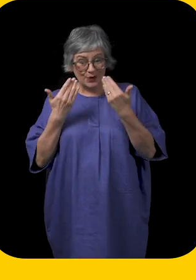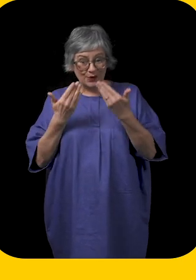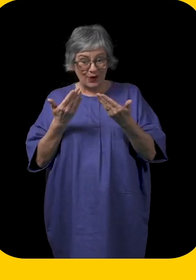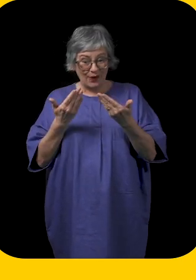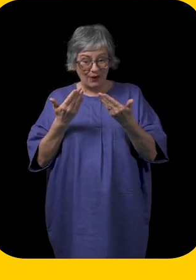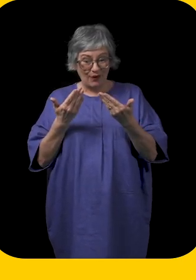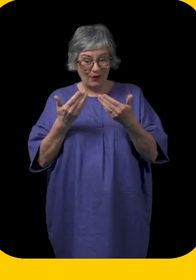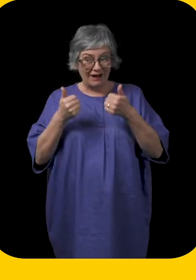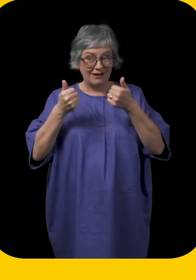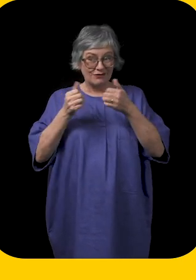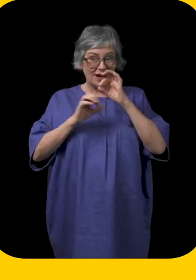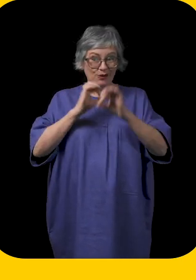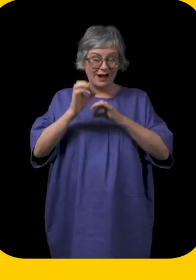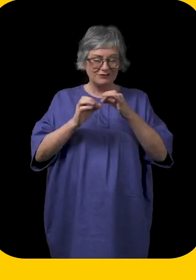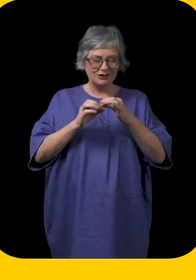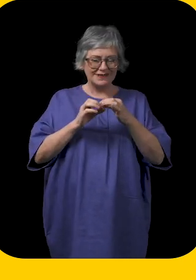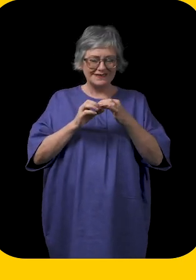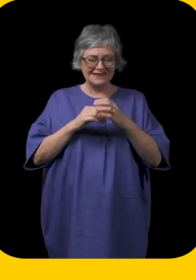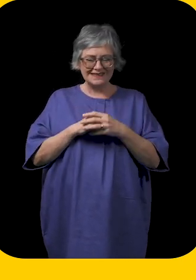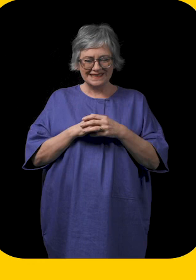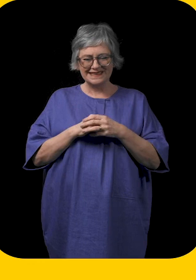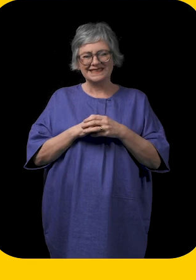Leila, would you like to? I don't know.